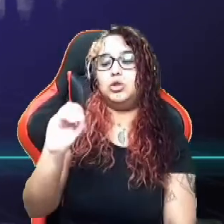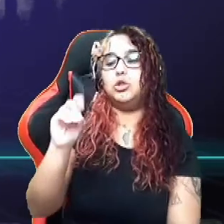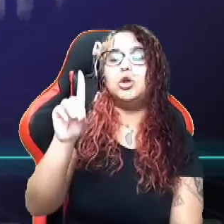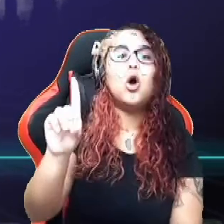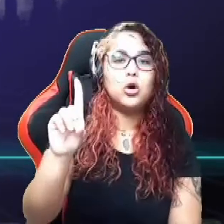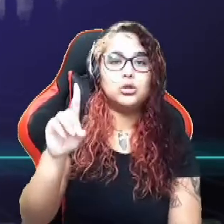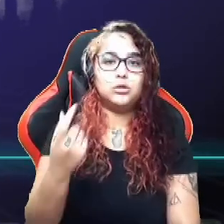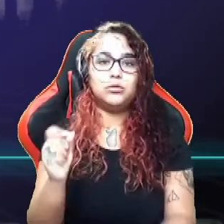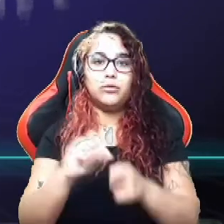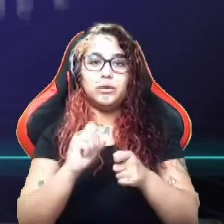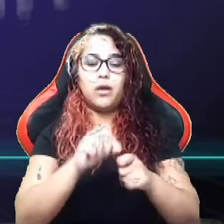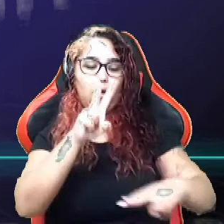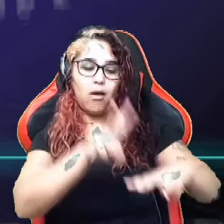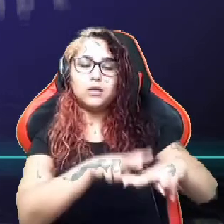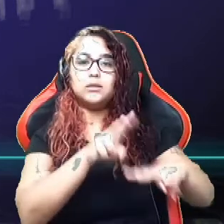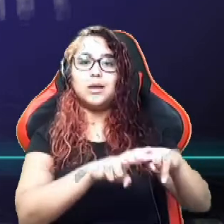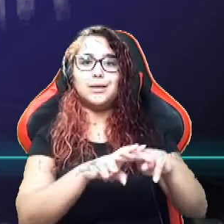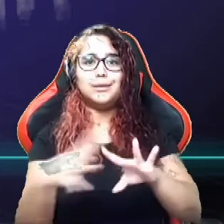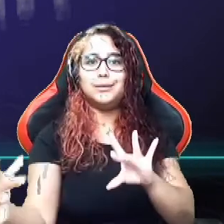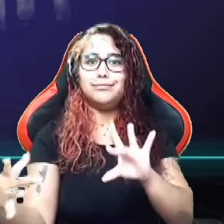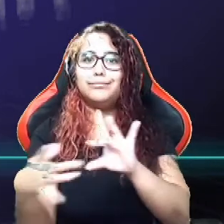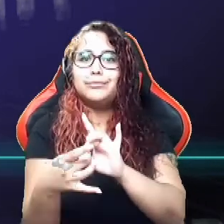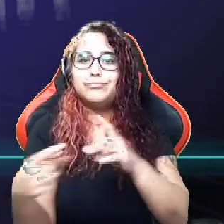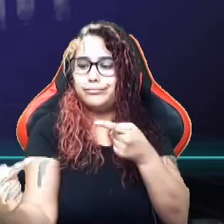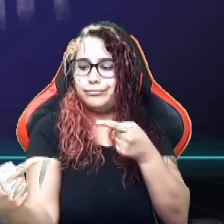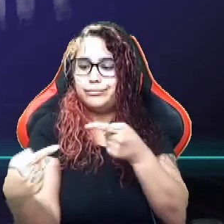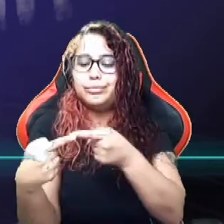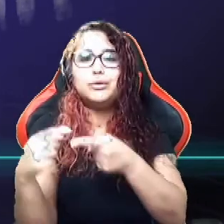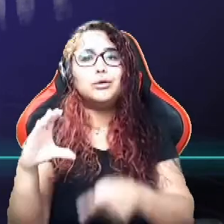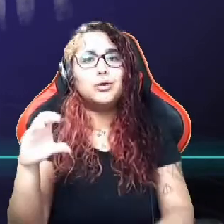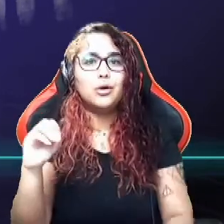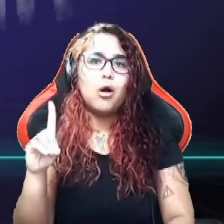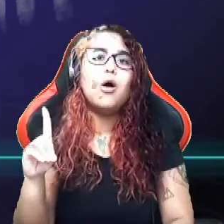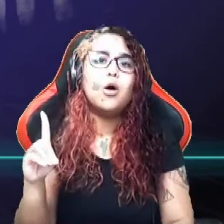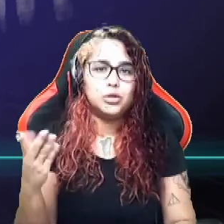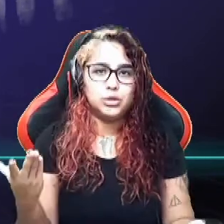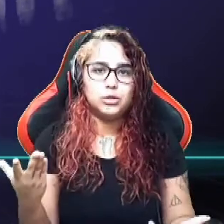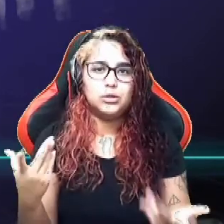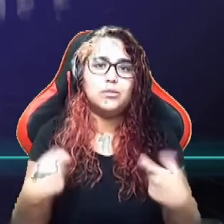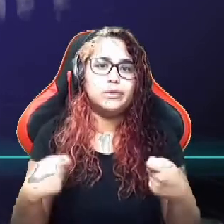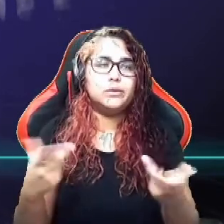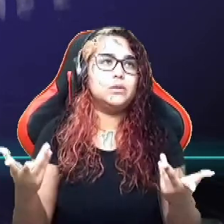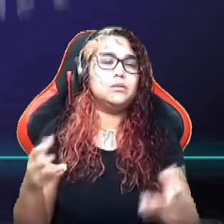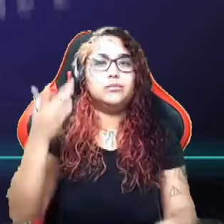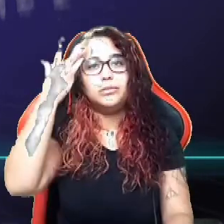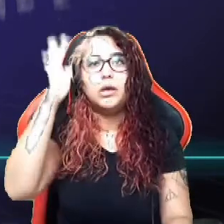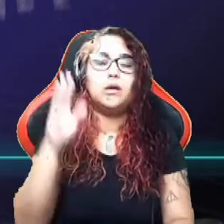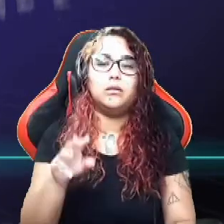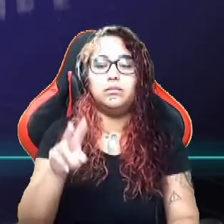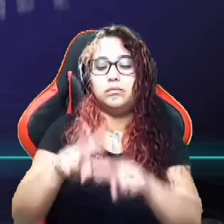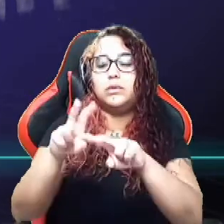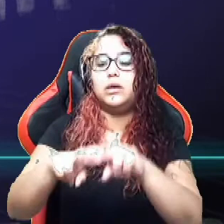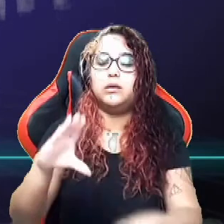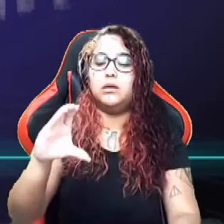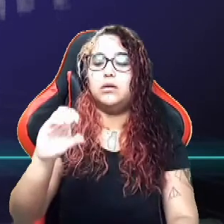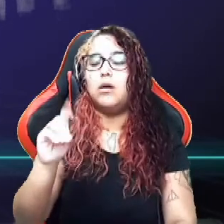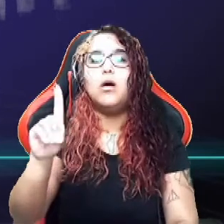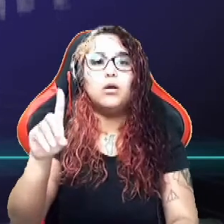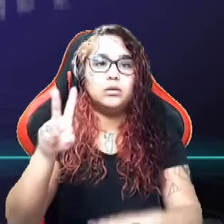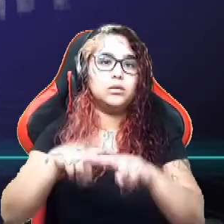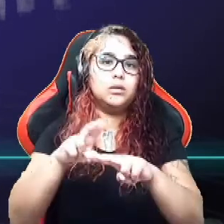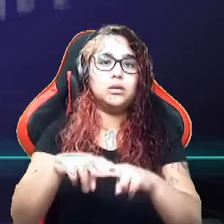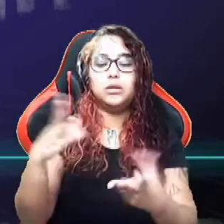So if you have a Call of Duty video, of course, you're going to use hashtags that are connected to that. Maybe hashtag Call of